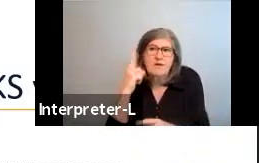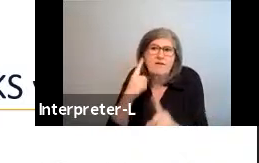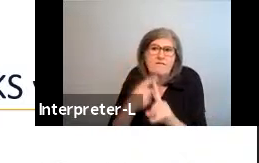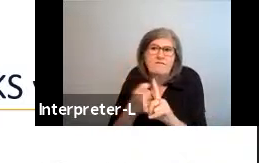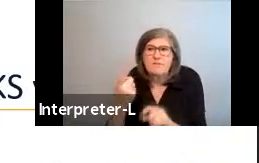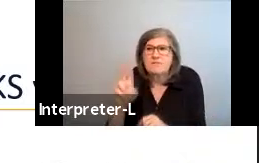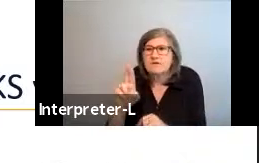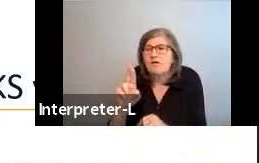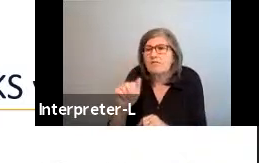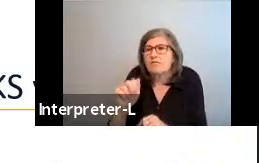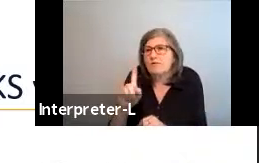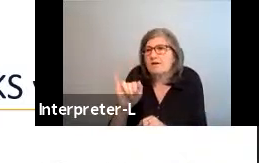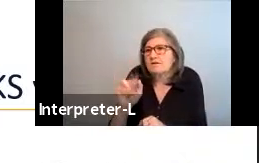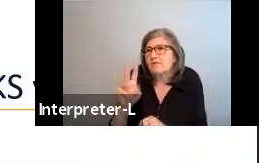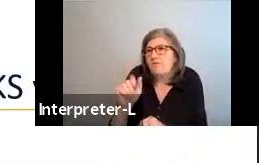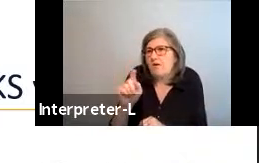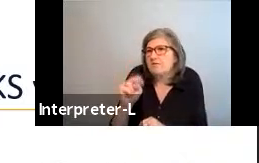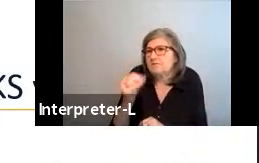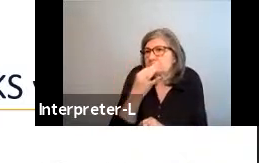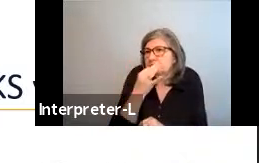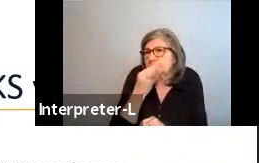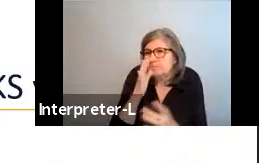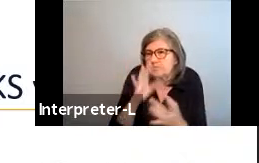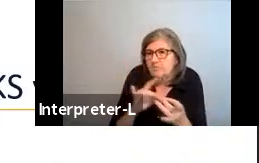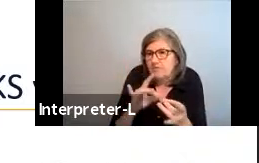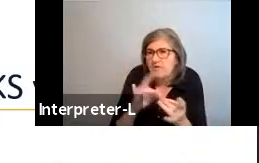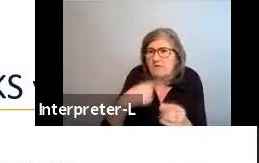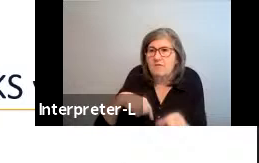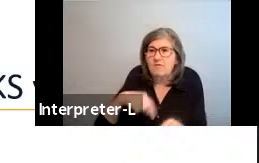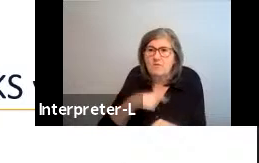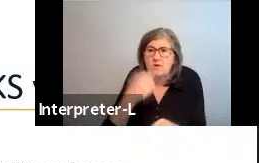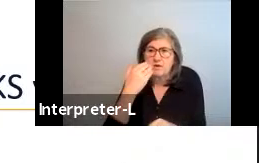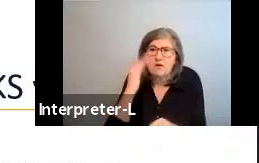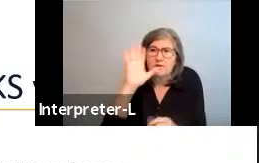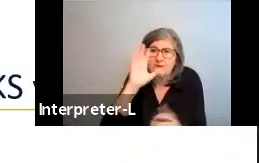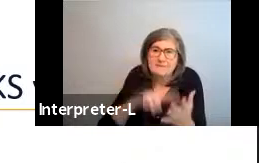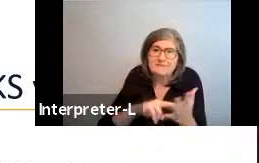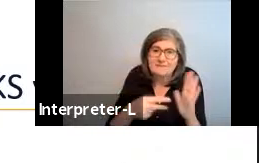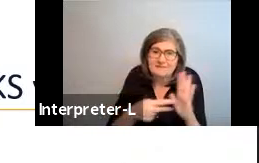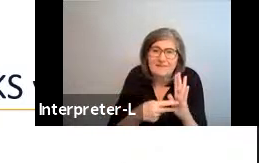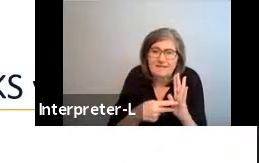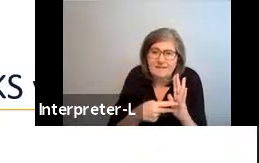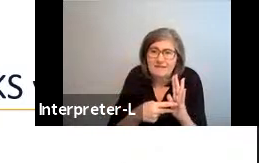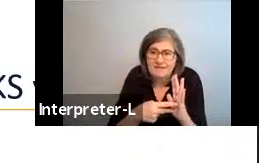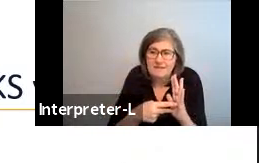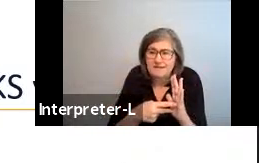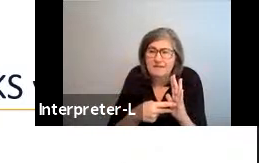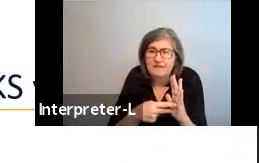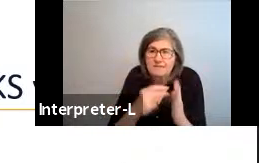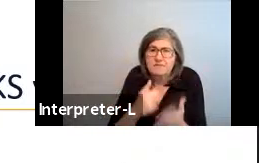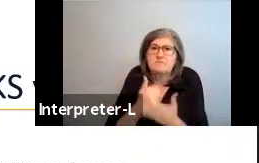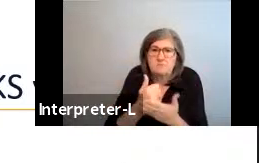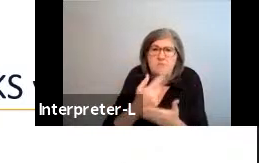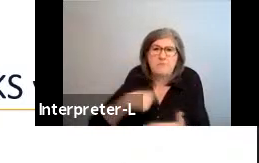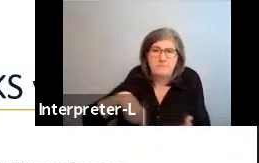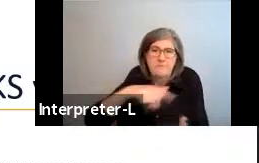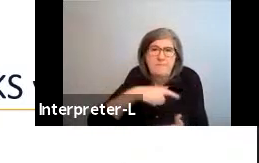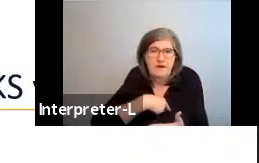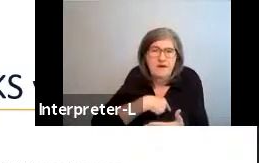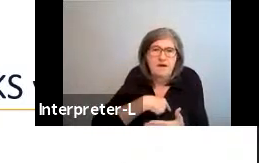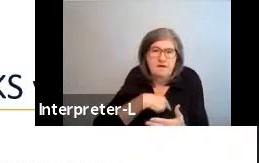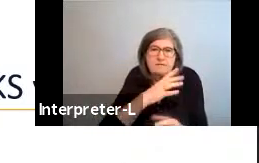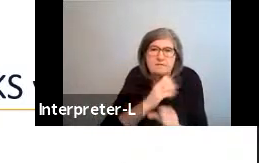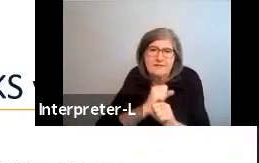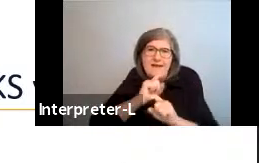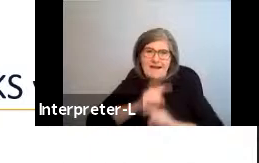Randy Watson in a moment. We know that he is intending to help us on getting